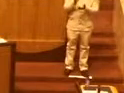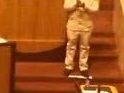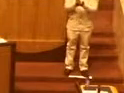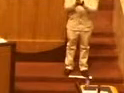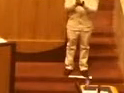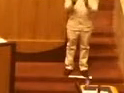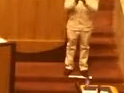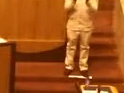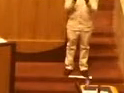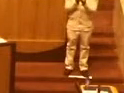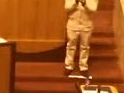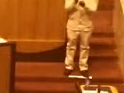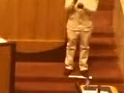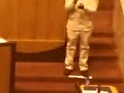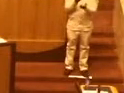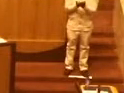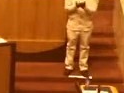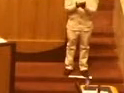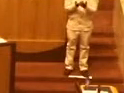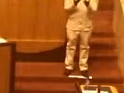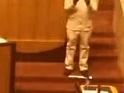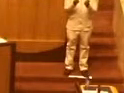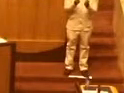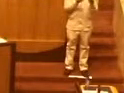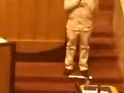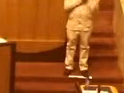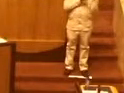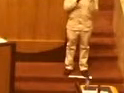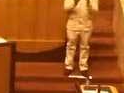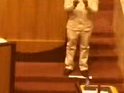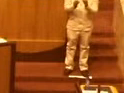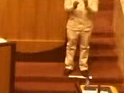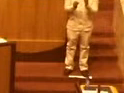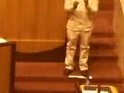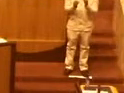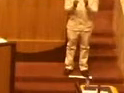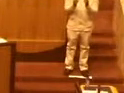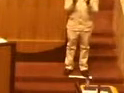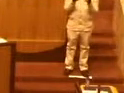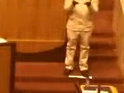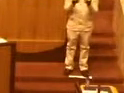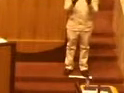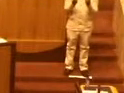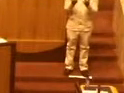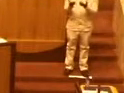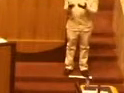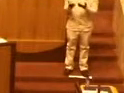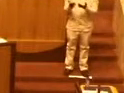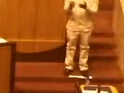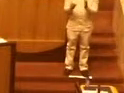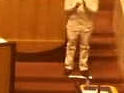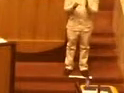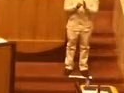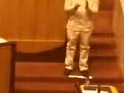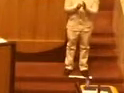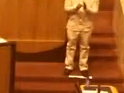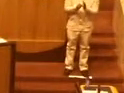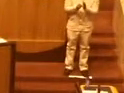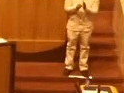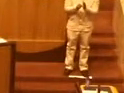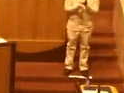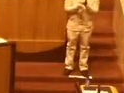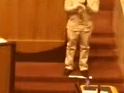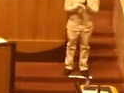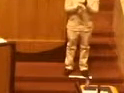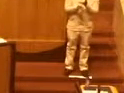discharge its responsibilities and in so doing add positive impetus to government's efforts